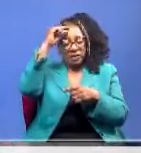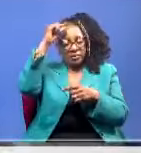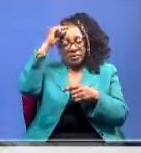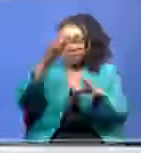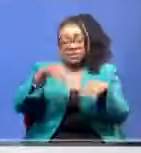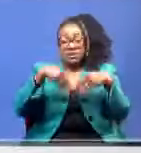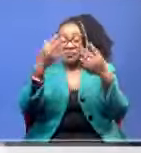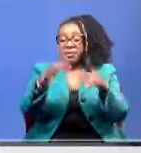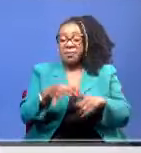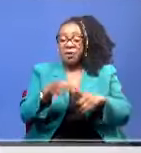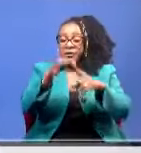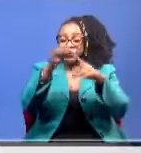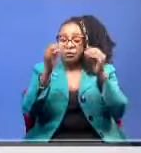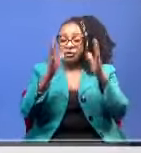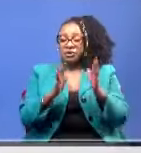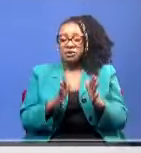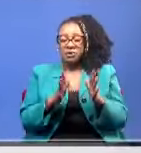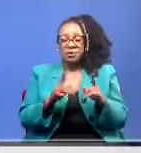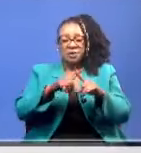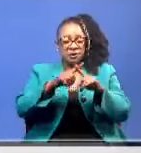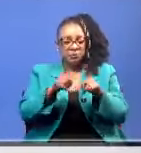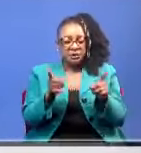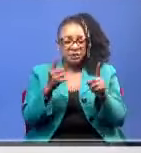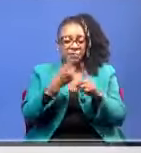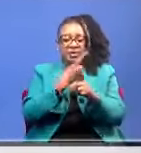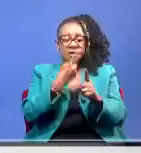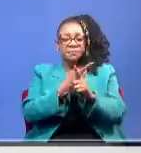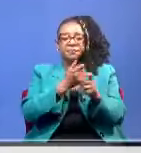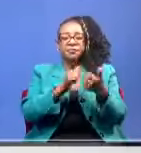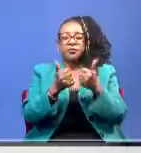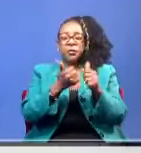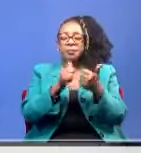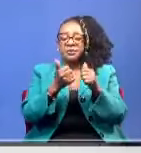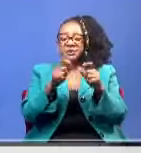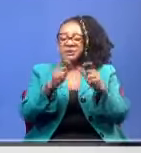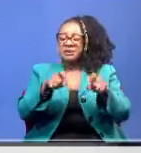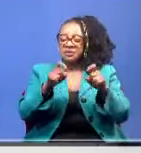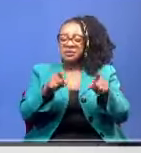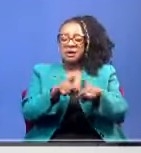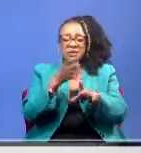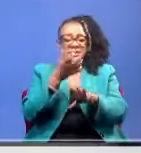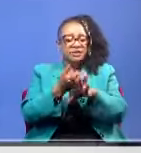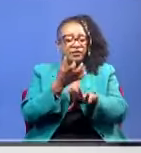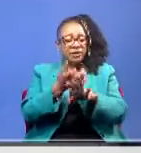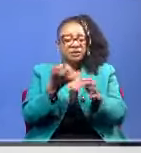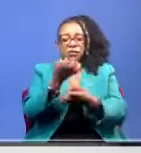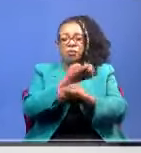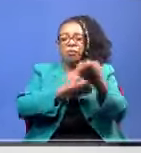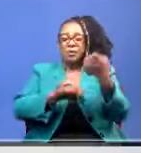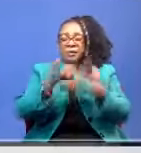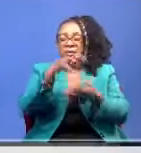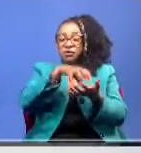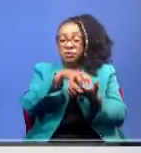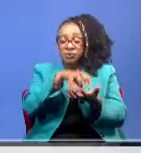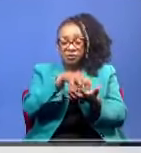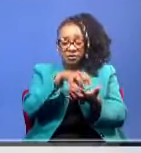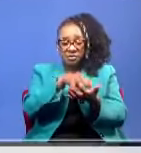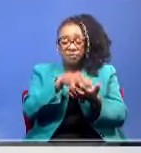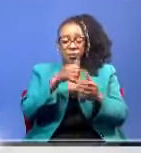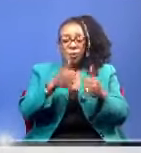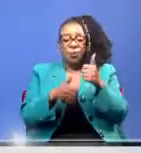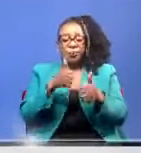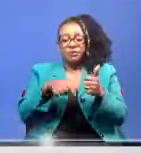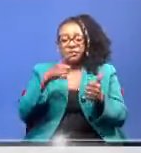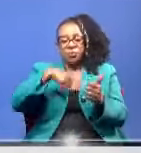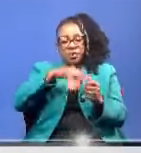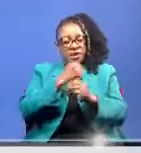due priority to teachers despite the various competing needs and the very difficult economic circumstances that